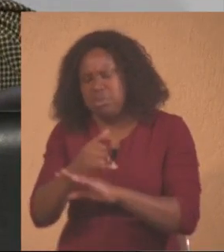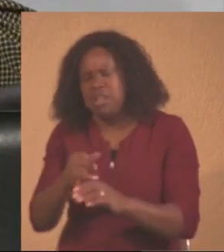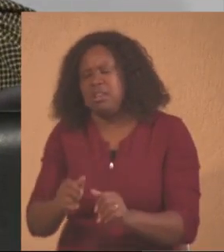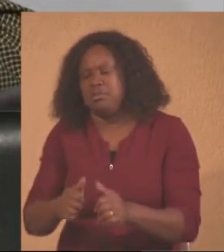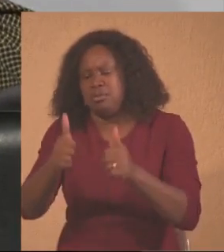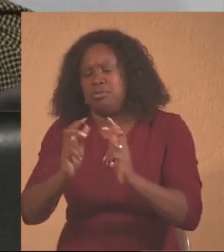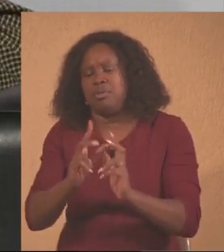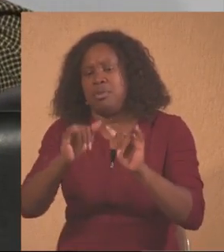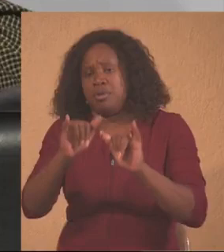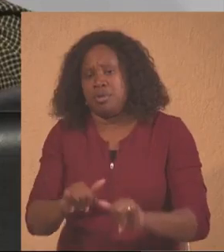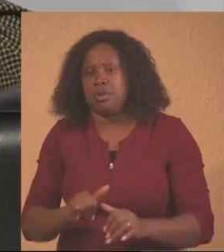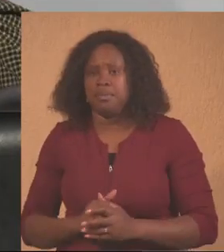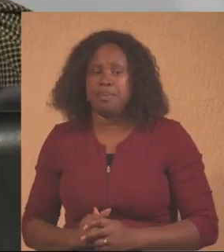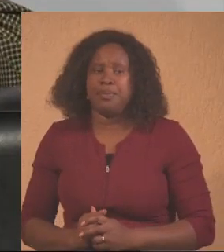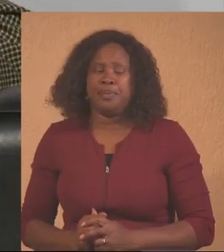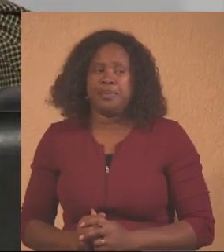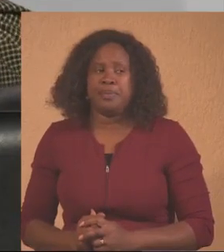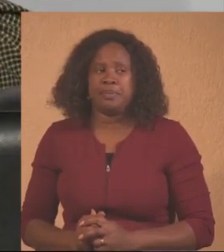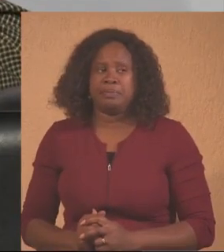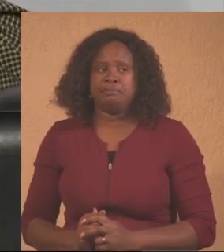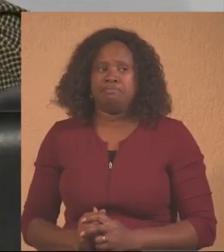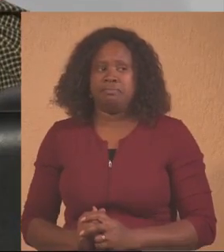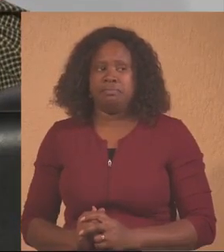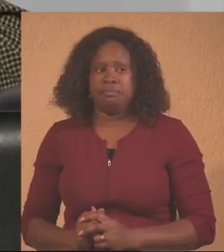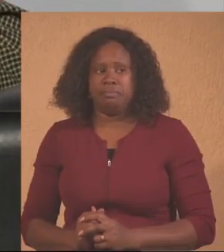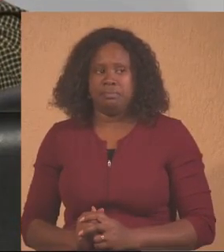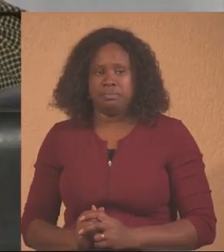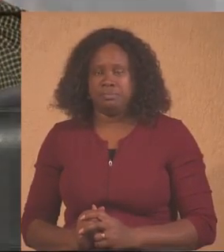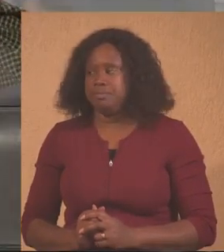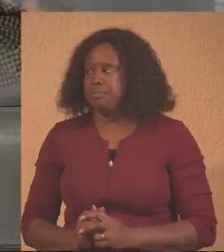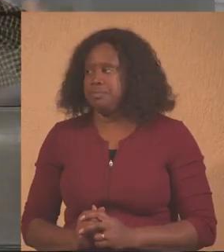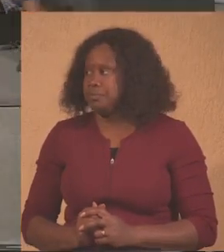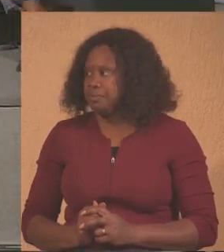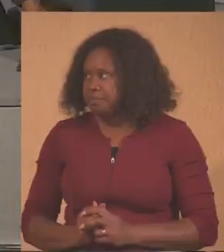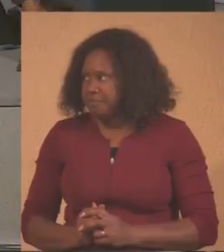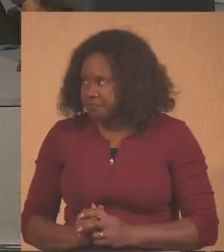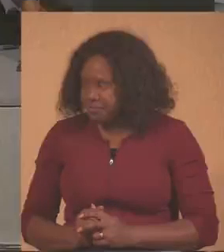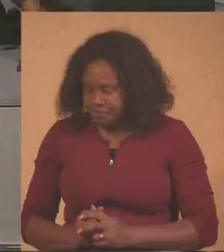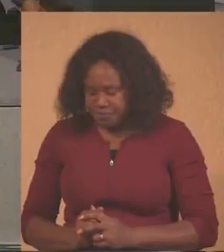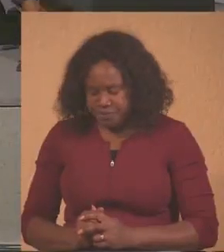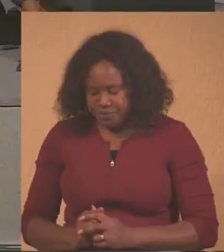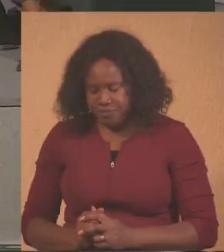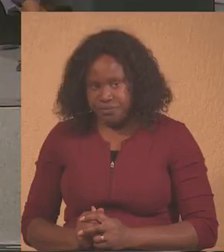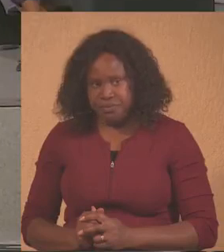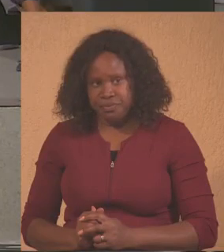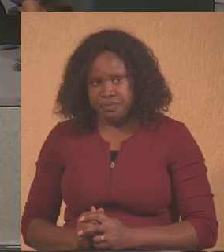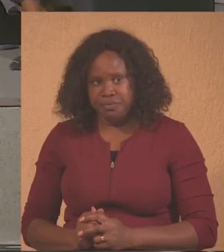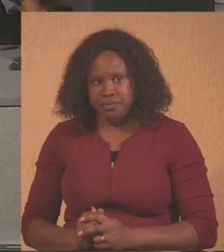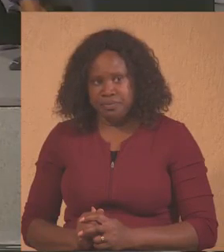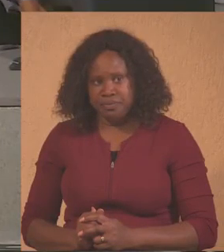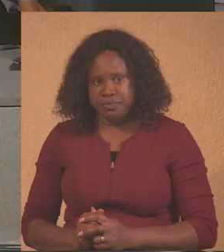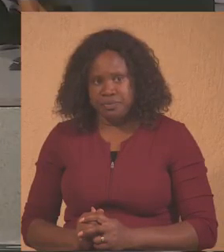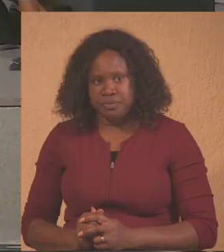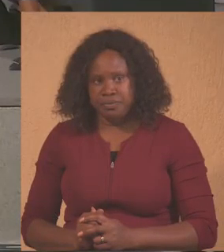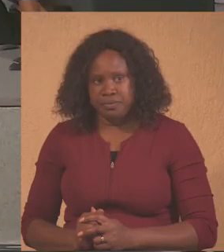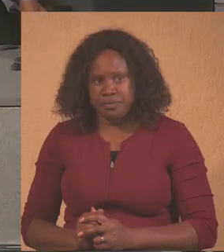the purpose we are now trying to implement. Thank you very much. Would you like to add